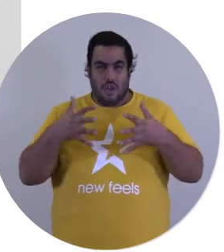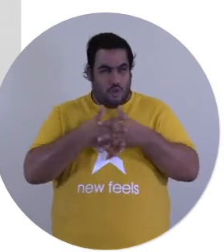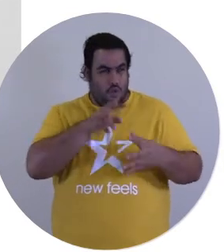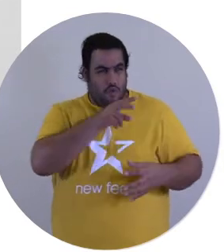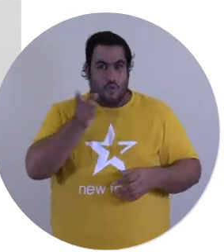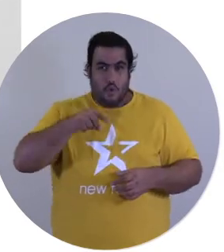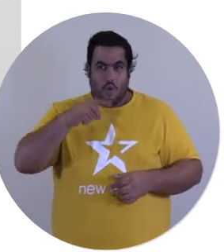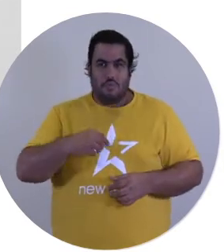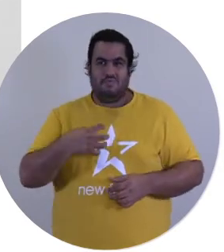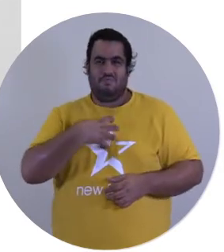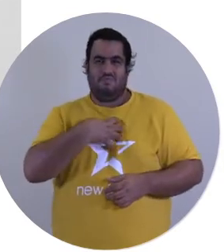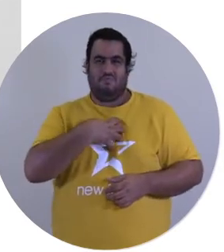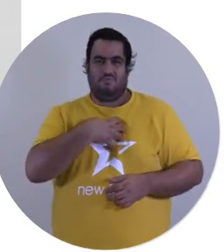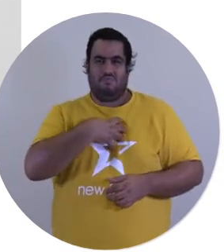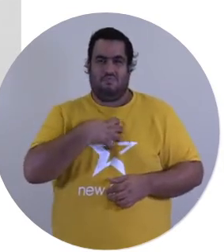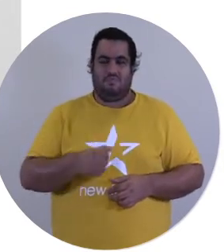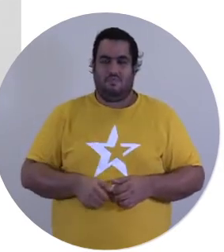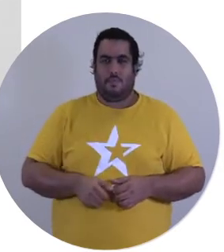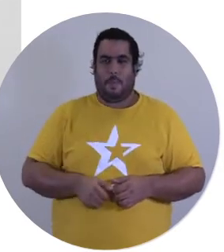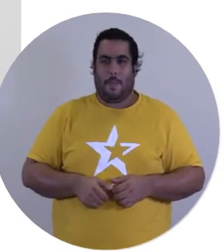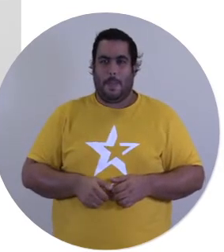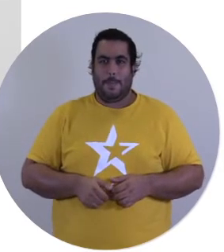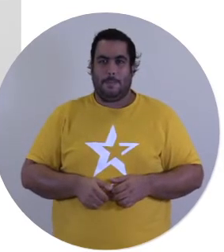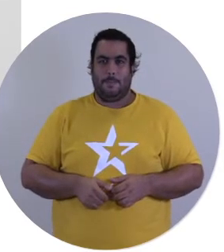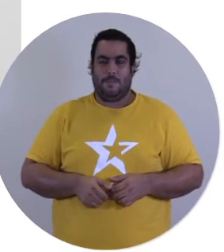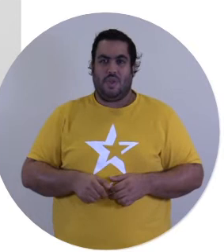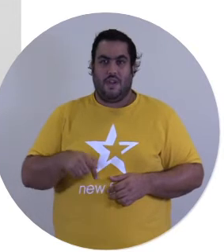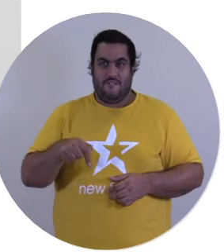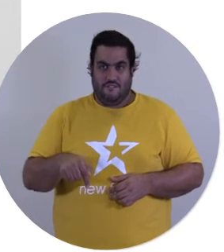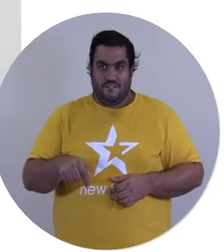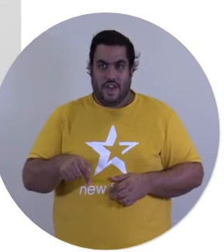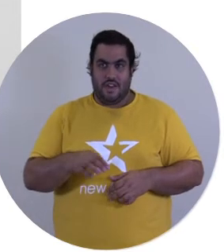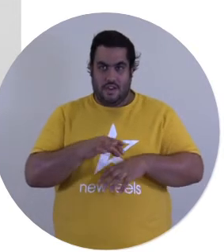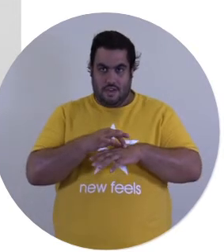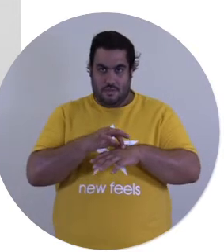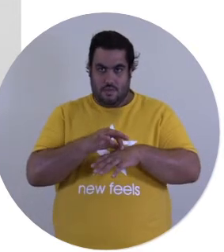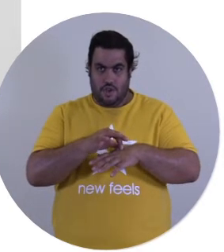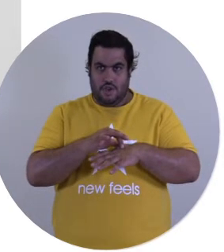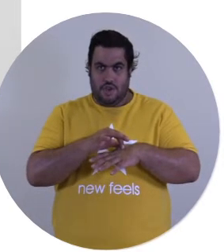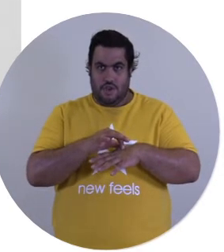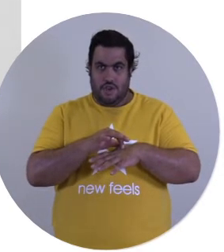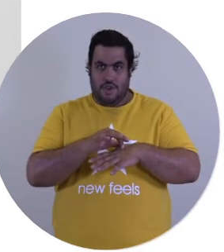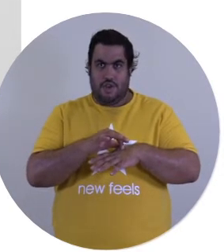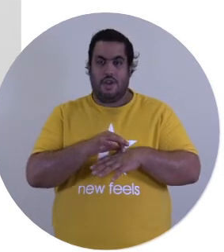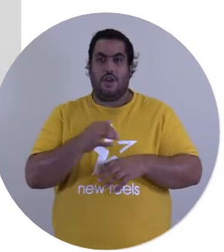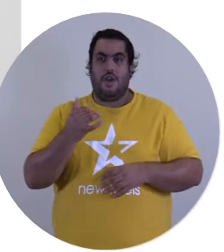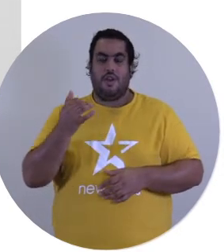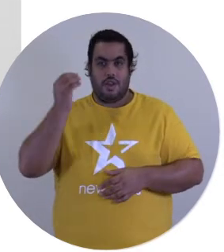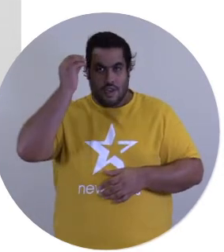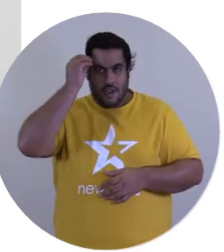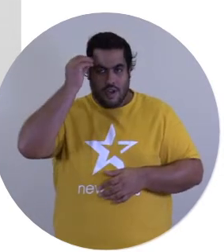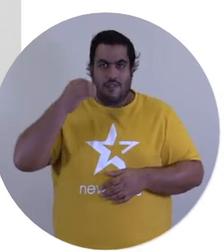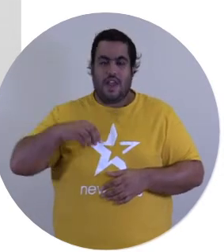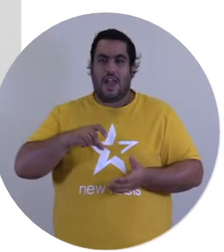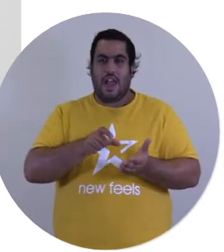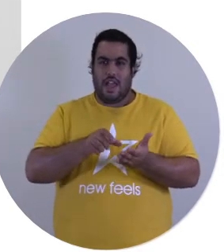Also, a disadvantage of living in the city is rural depopulation. Rural is anything